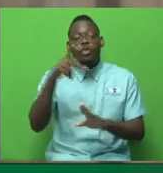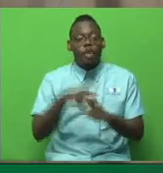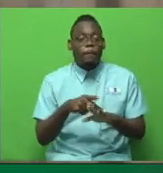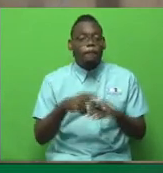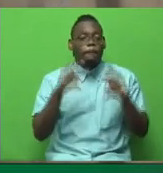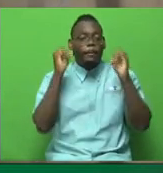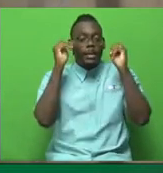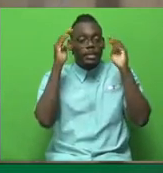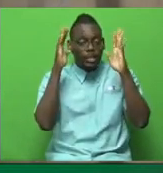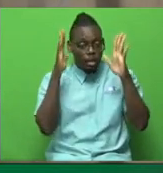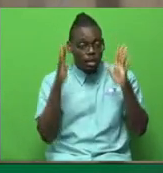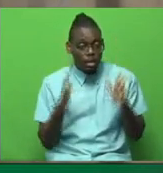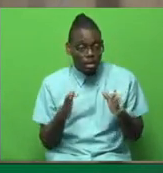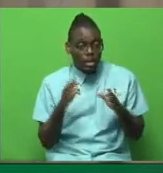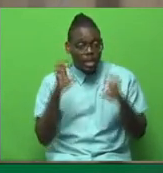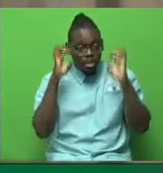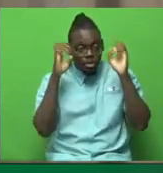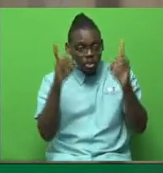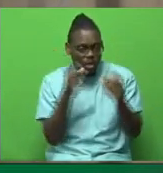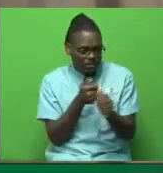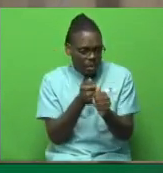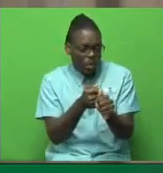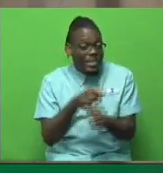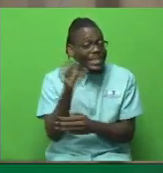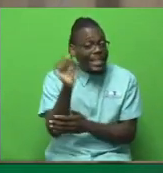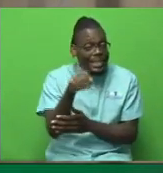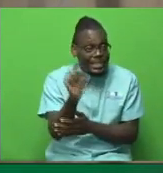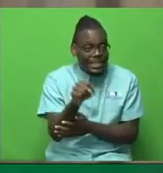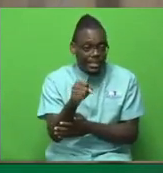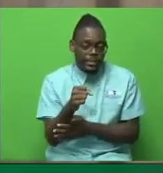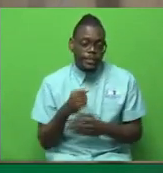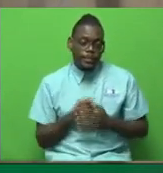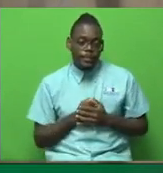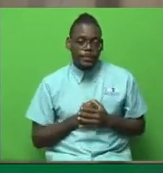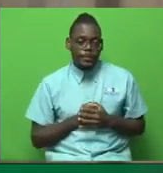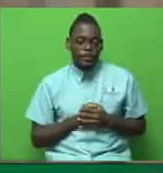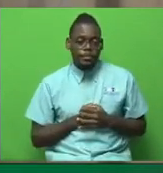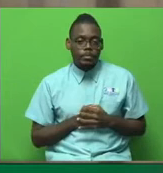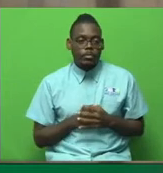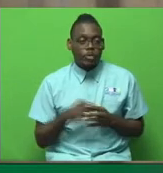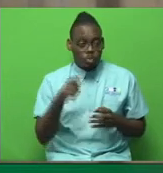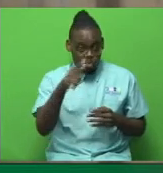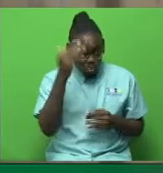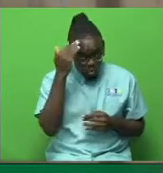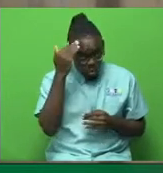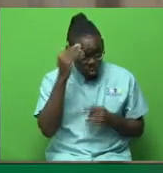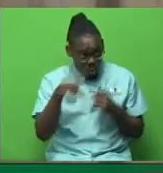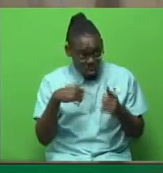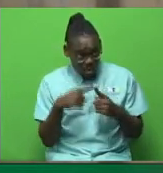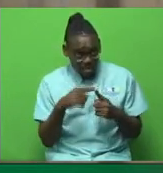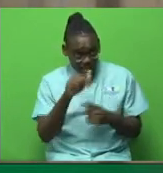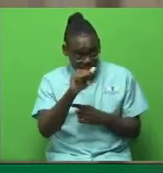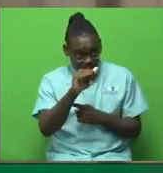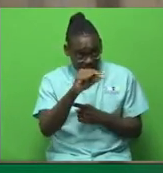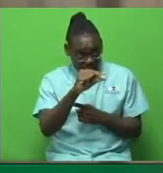line do you know when those changes happened to get Mr Deputy speaker